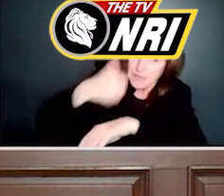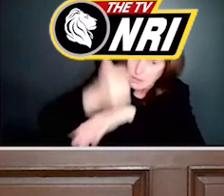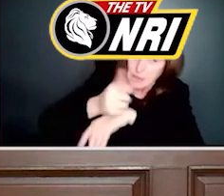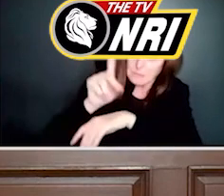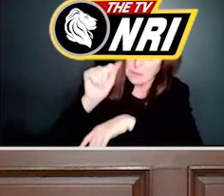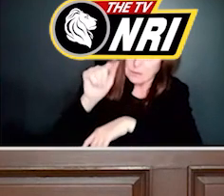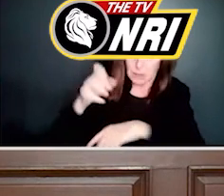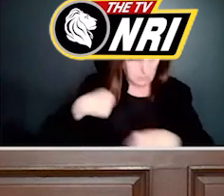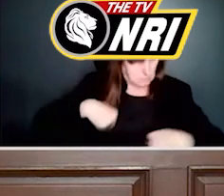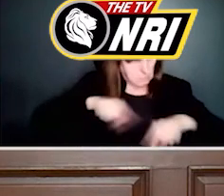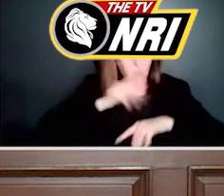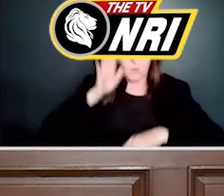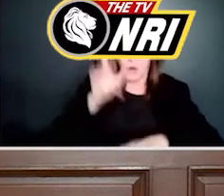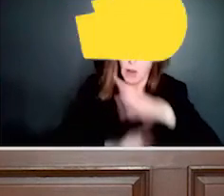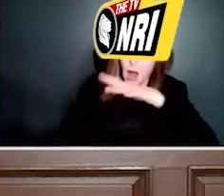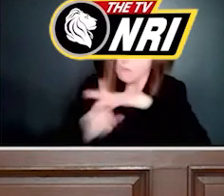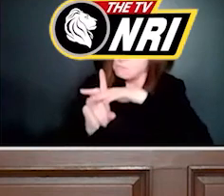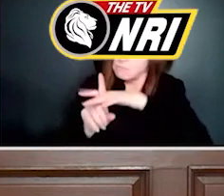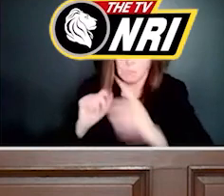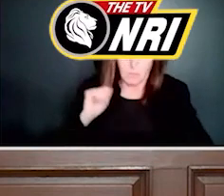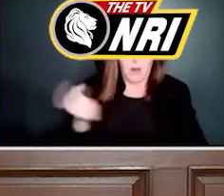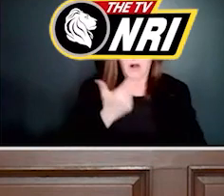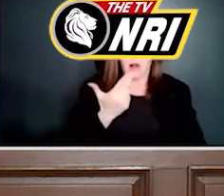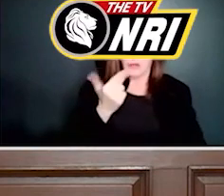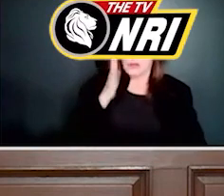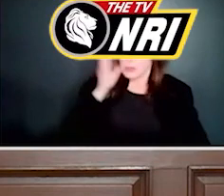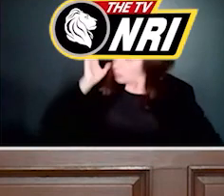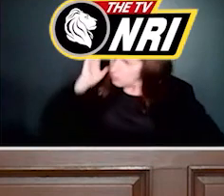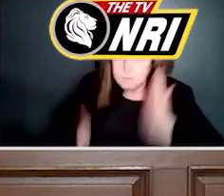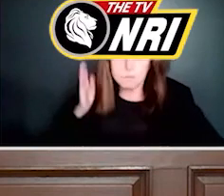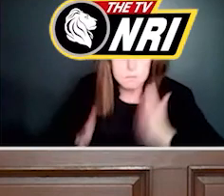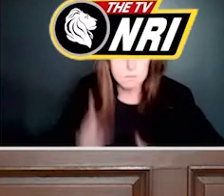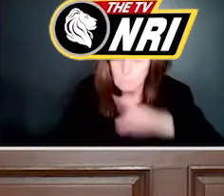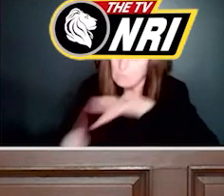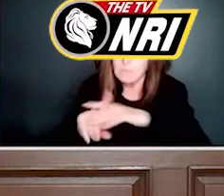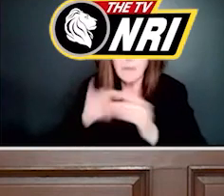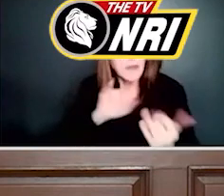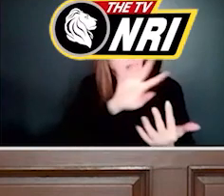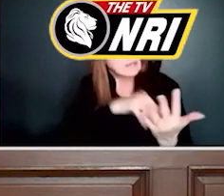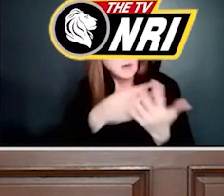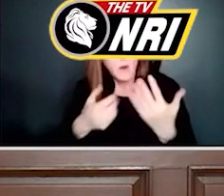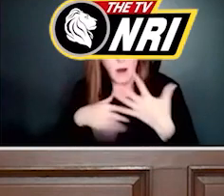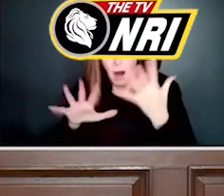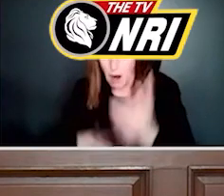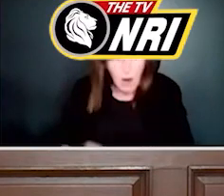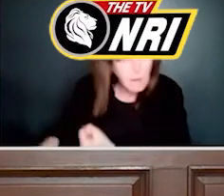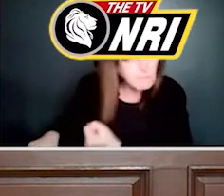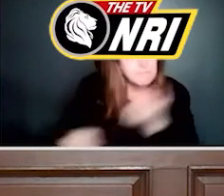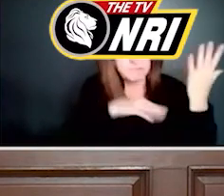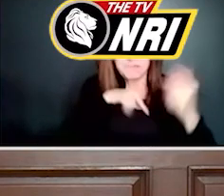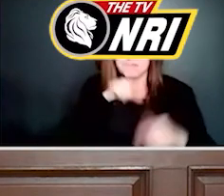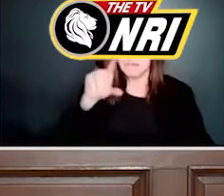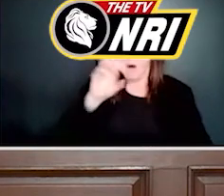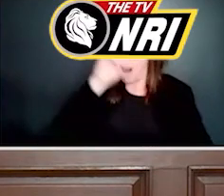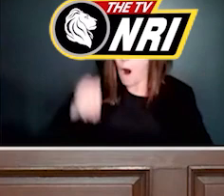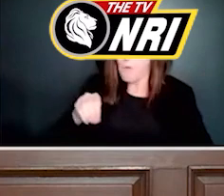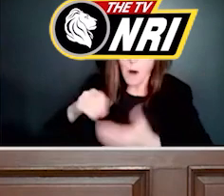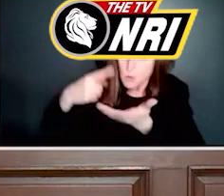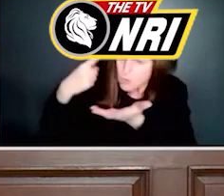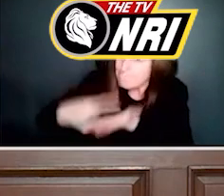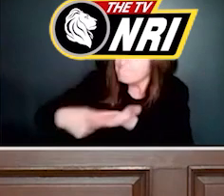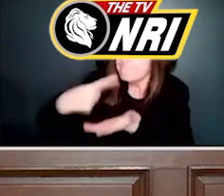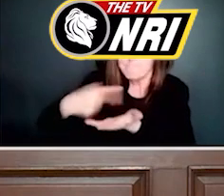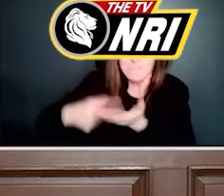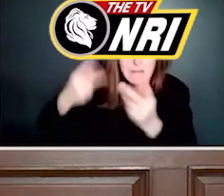to show up to Ottawa and sit down and let's hammer out a deal. I've been premier for the second term, four and a half years.